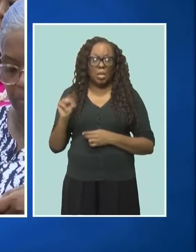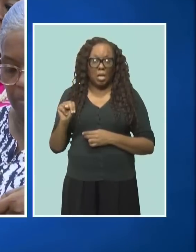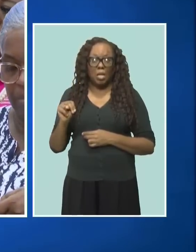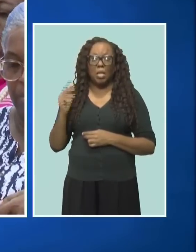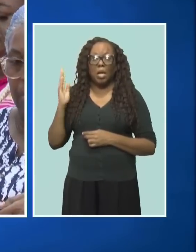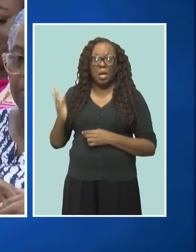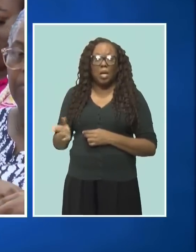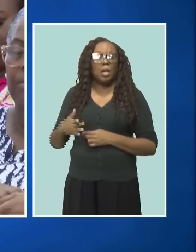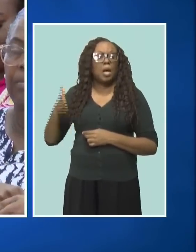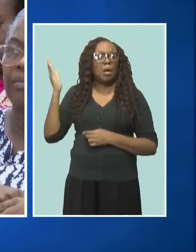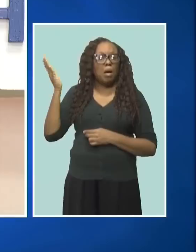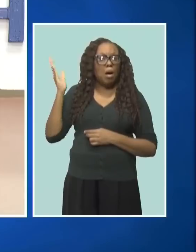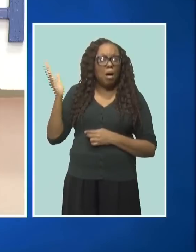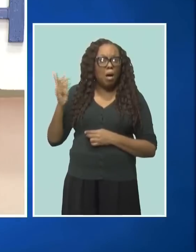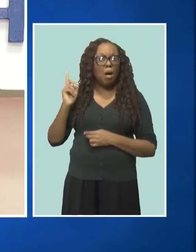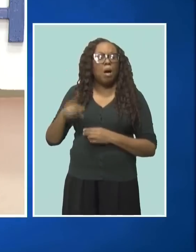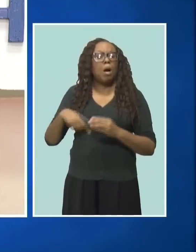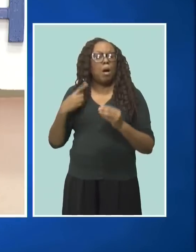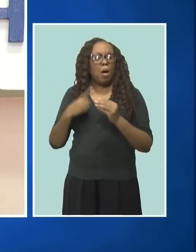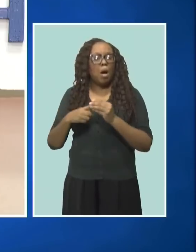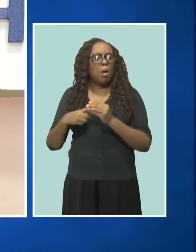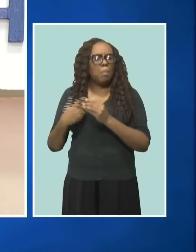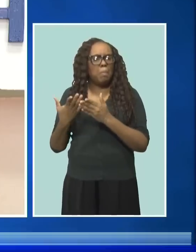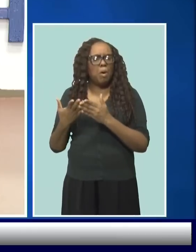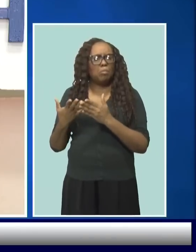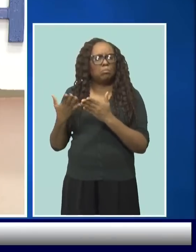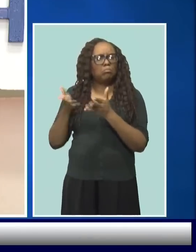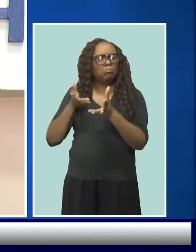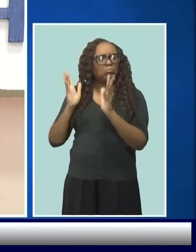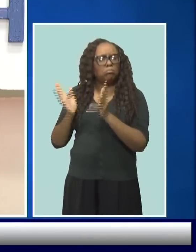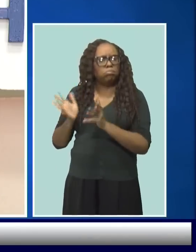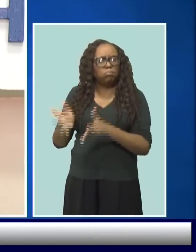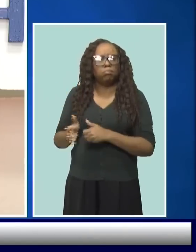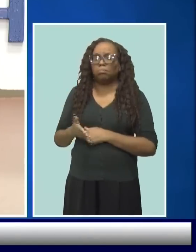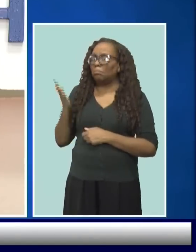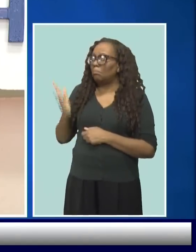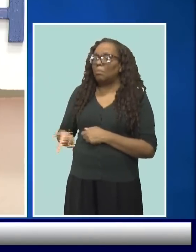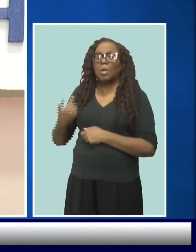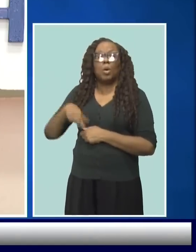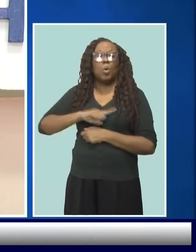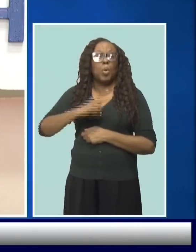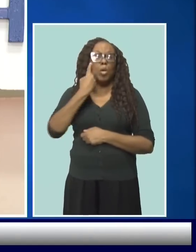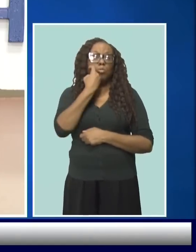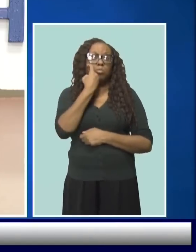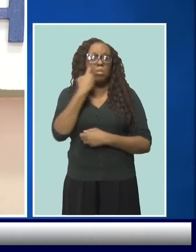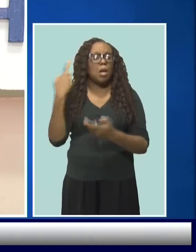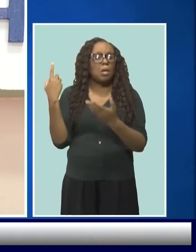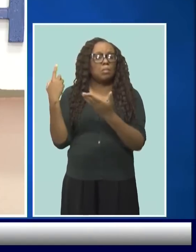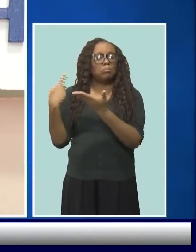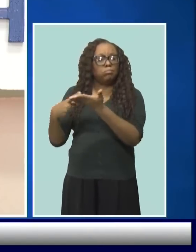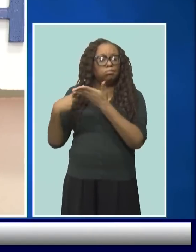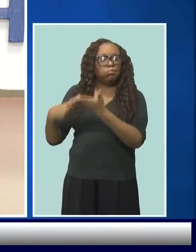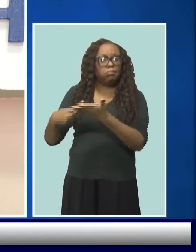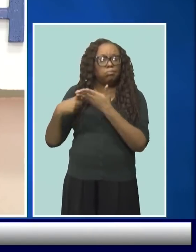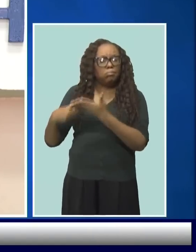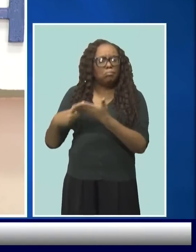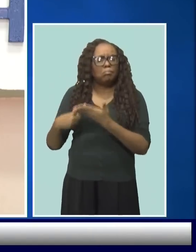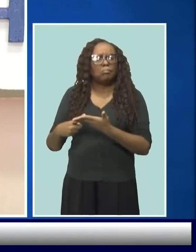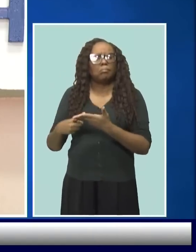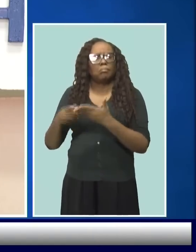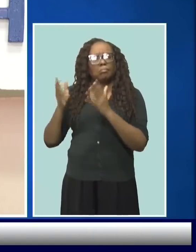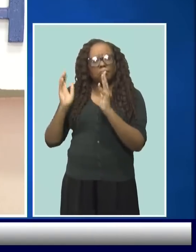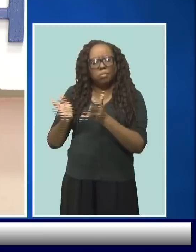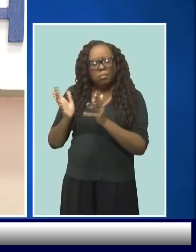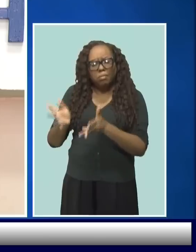Workers Union. We've recently had some conversations in our ministry about some observations that